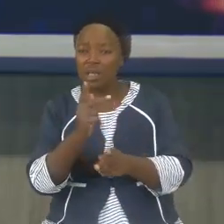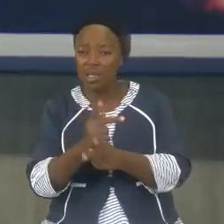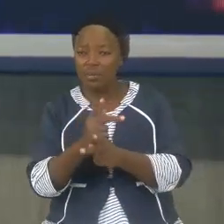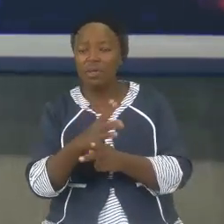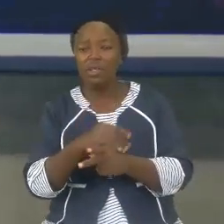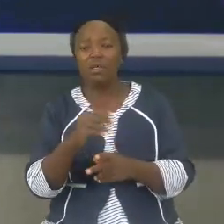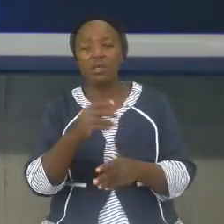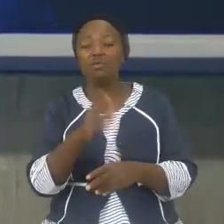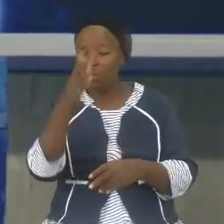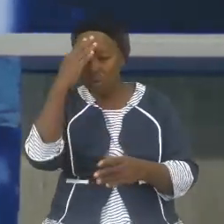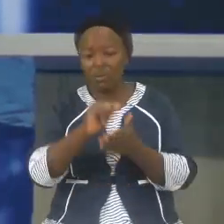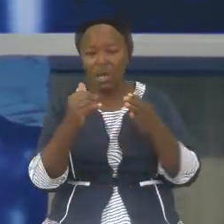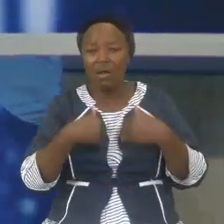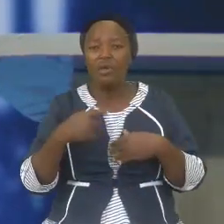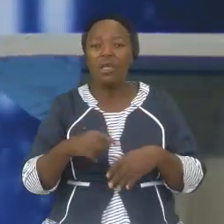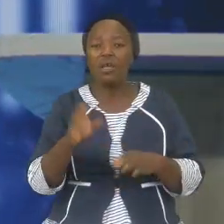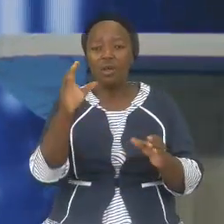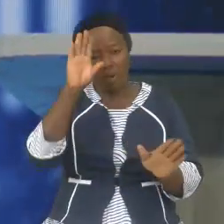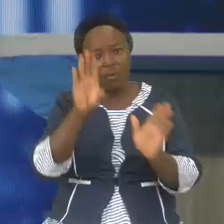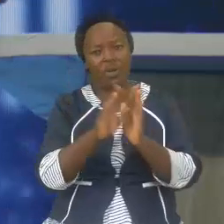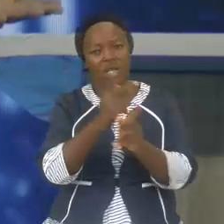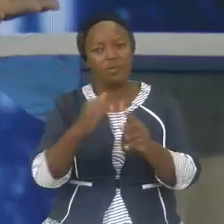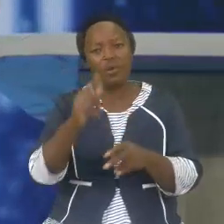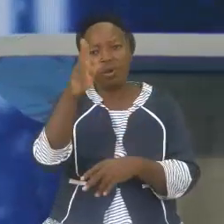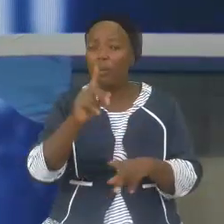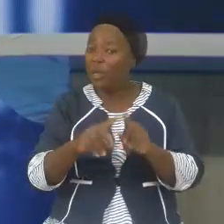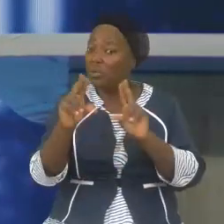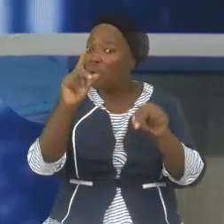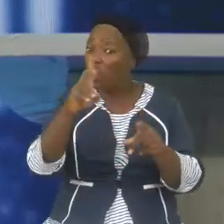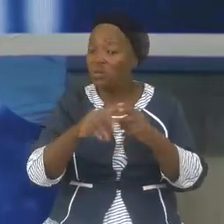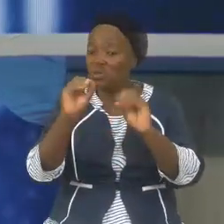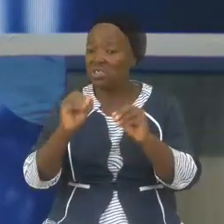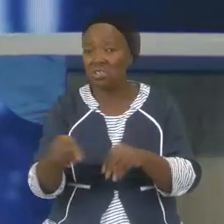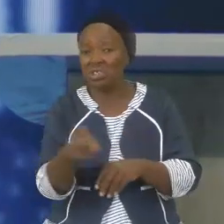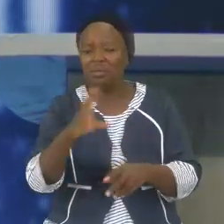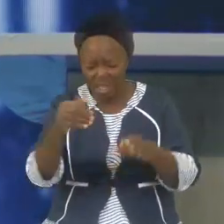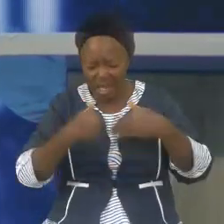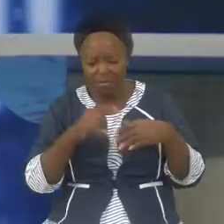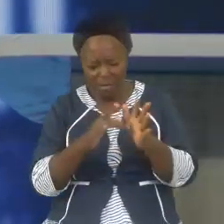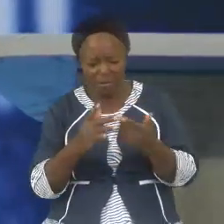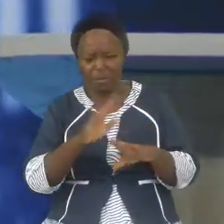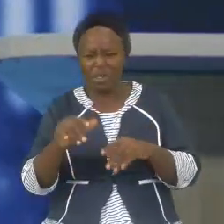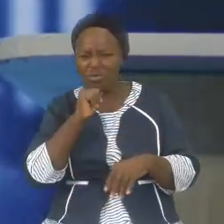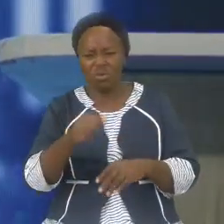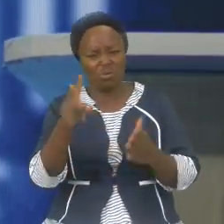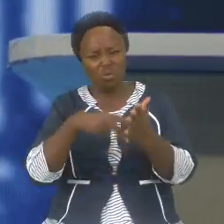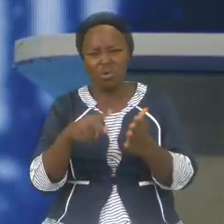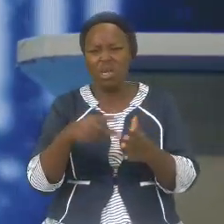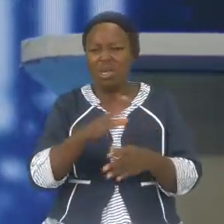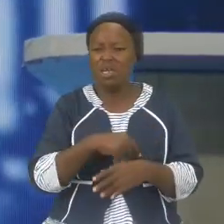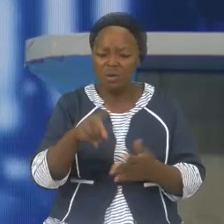God, but nobody to teach them. They had the Bible, they will not read. They read, they will